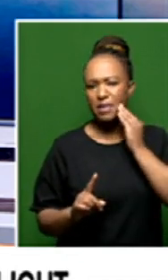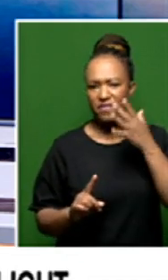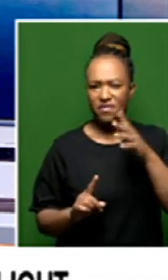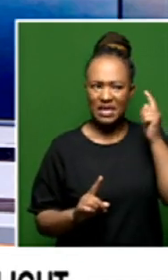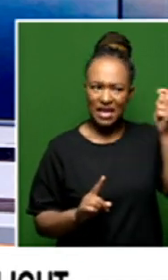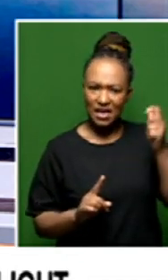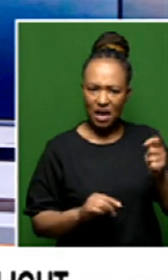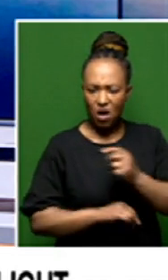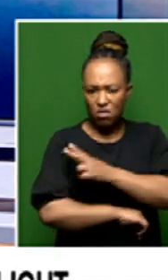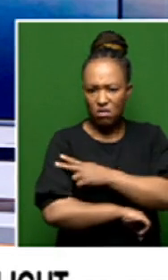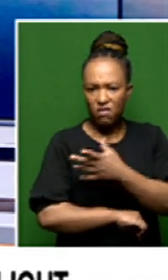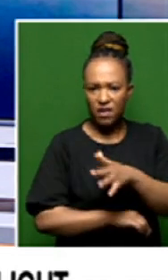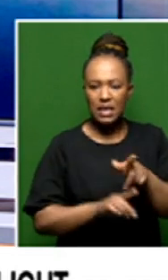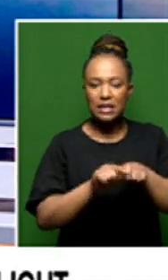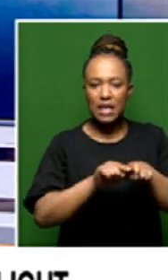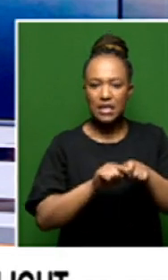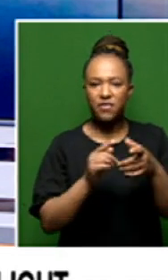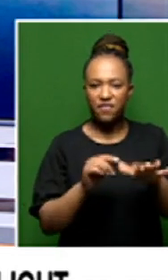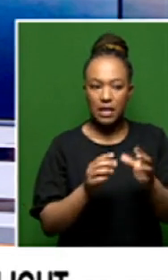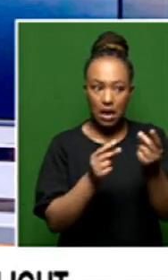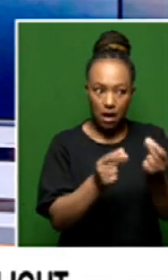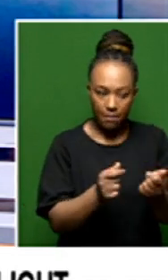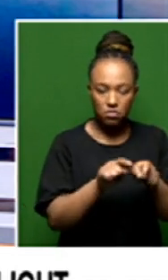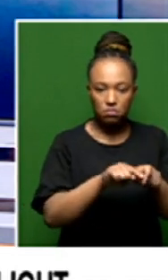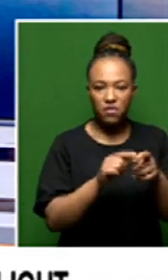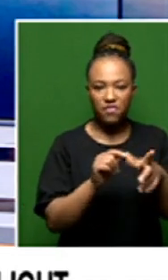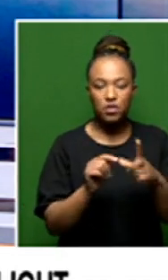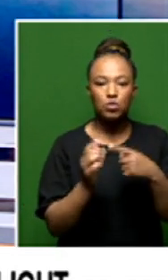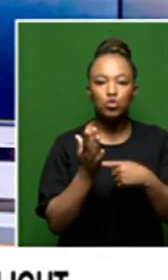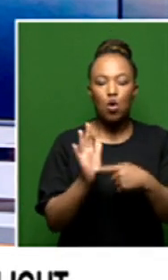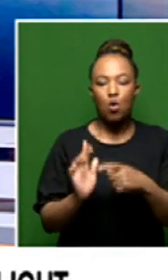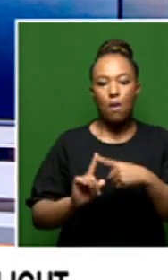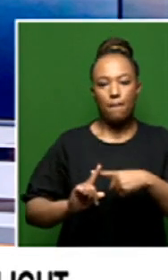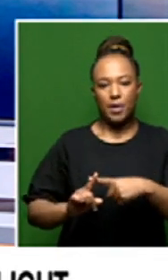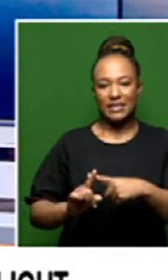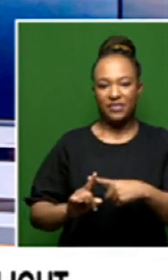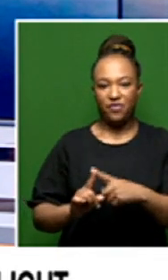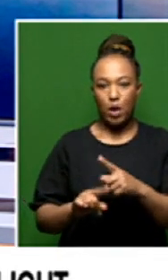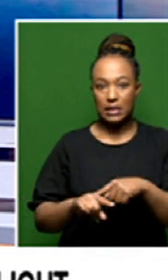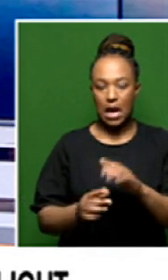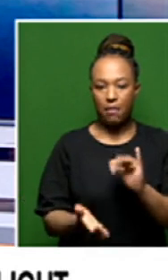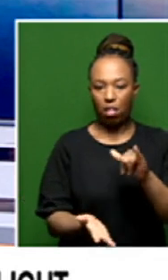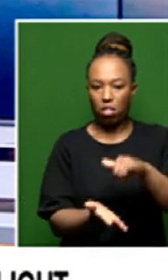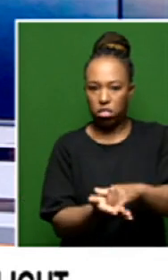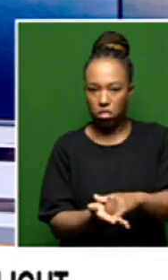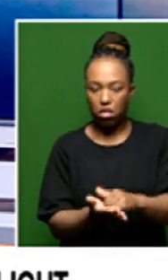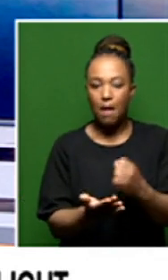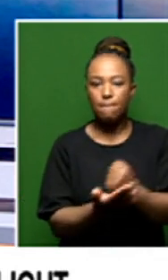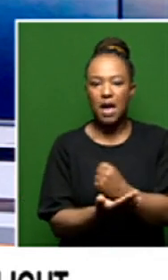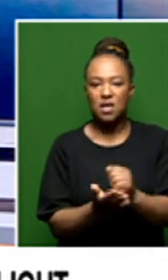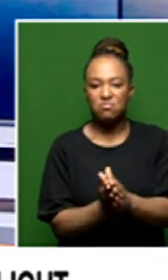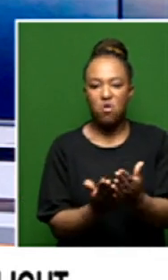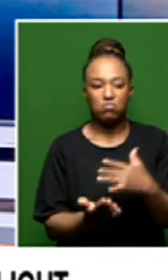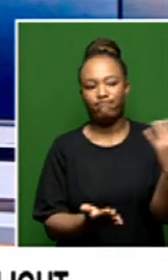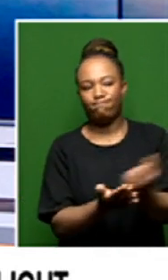Kenyan officials after a test revealed, a rapid test, that she was positive when she arrived at the airport. Her passport was taken, and